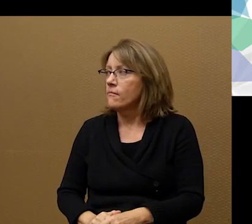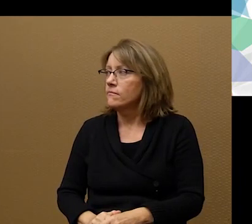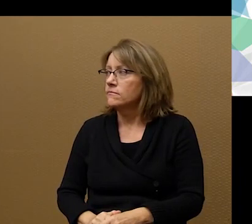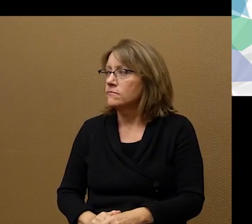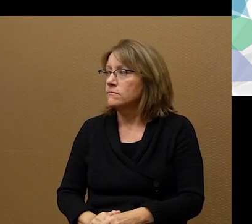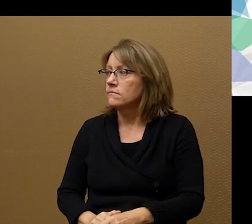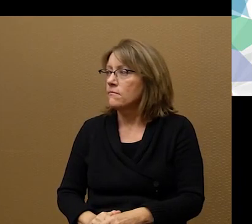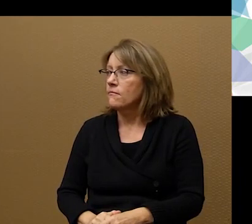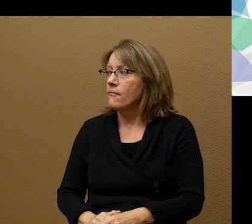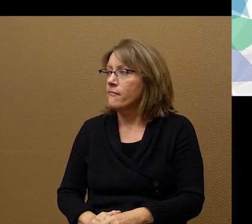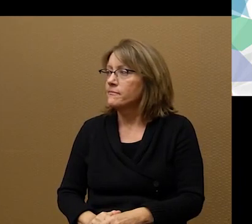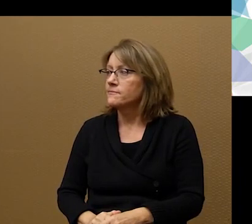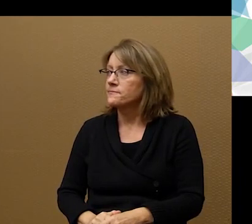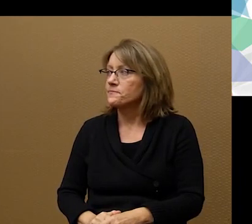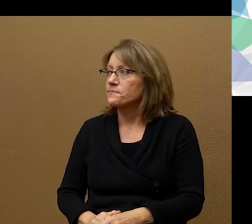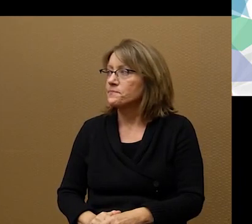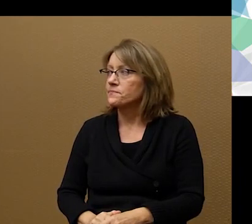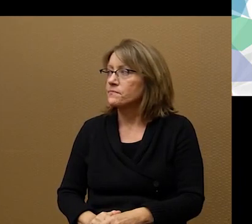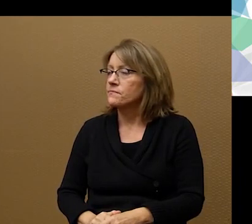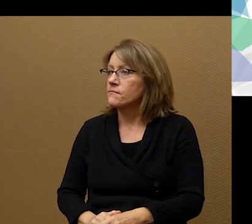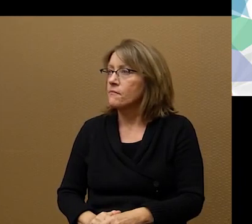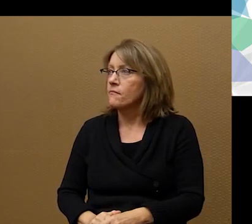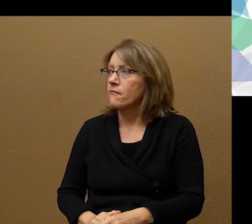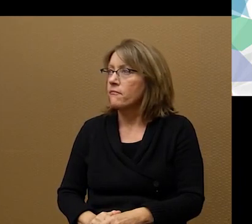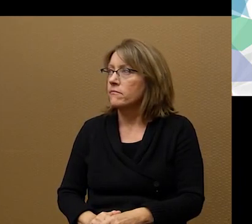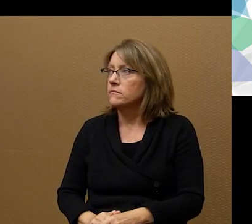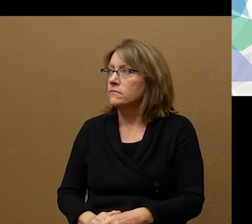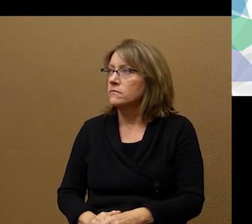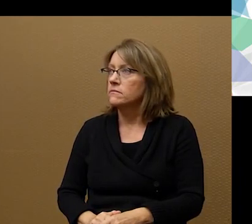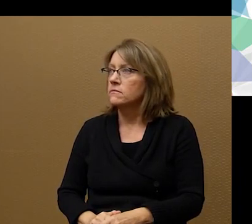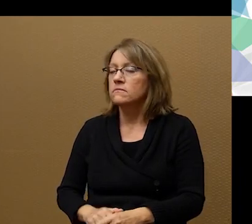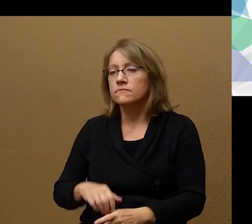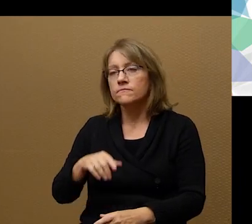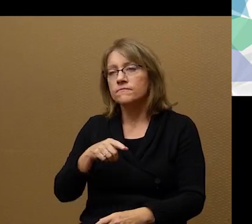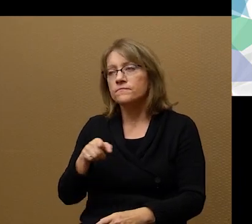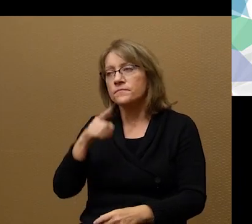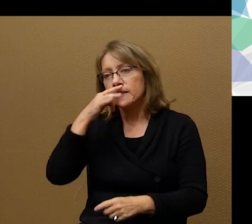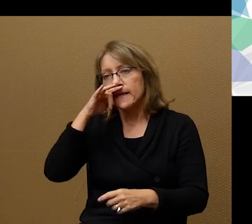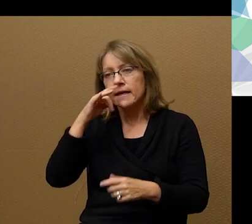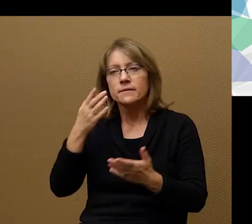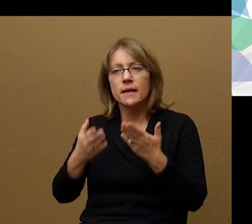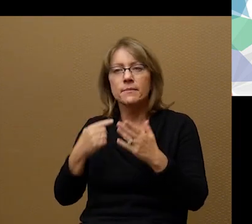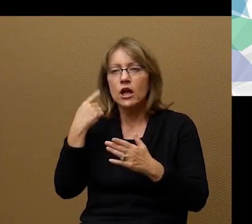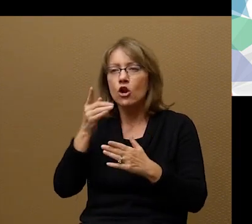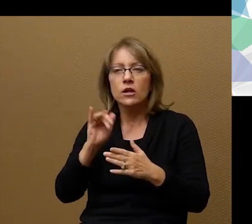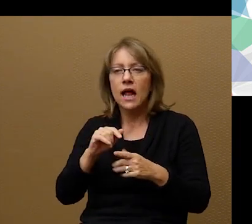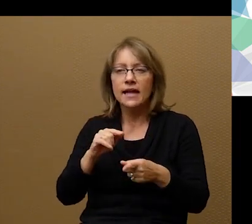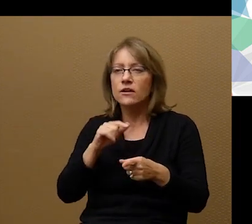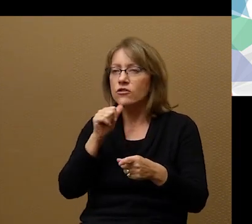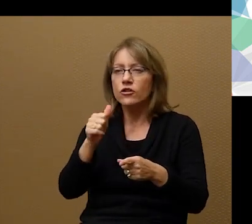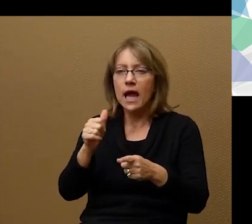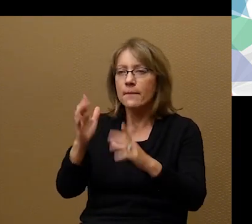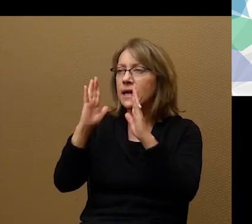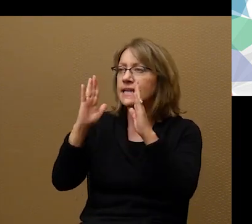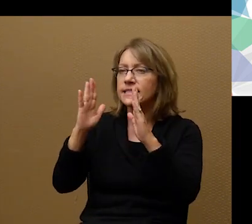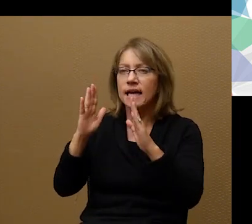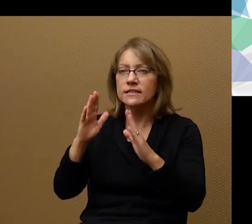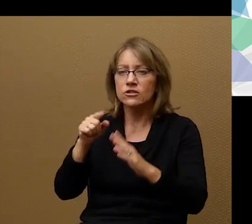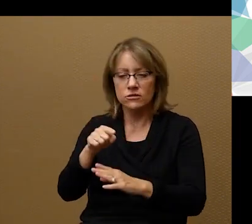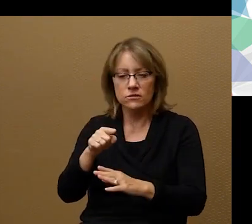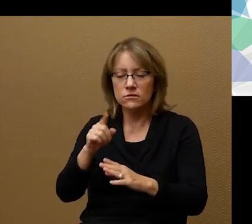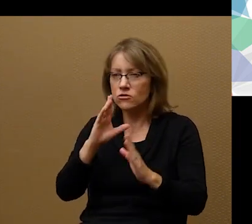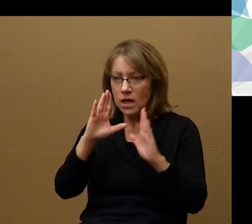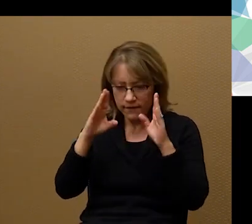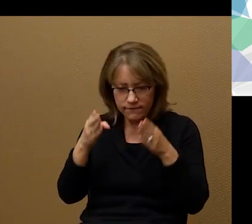Kids who have under registration, they may look like they're not paying attention. They may look like they're not